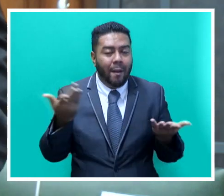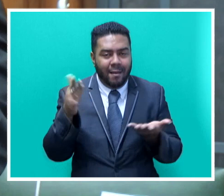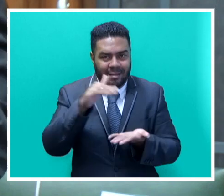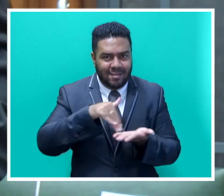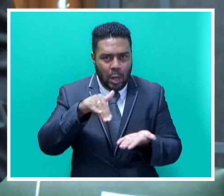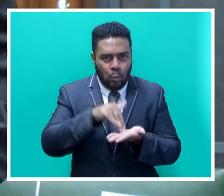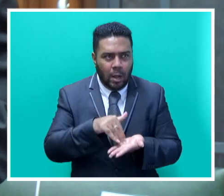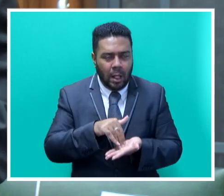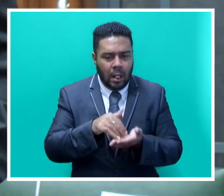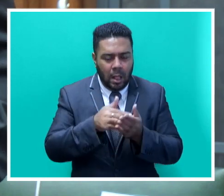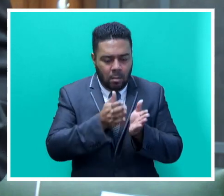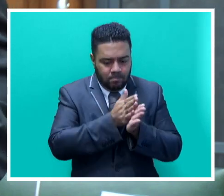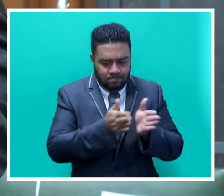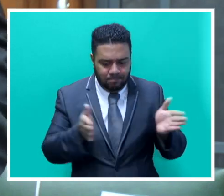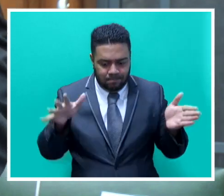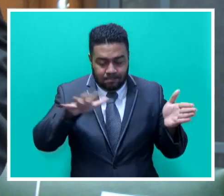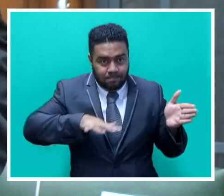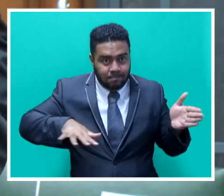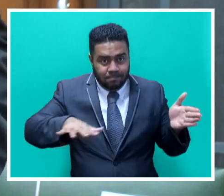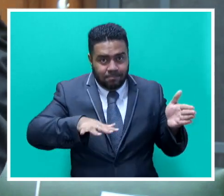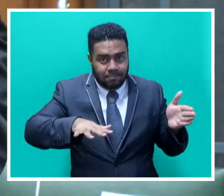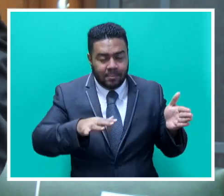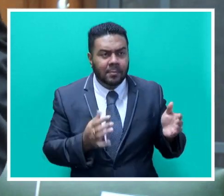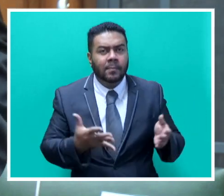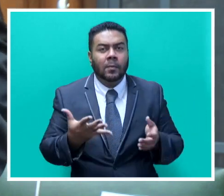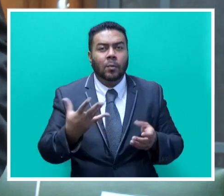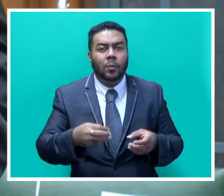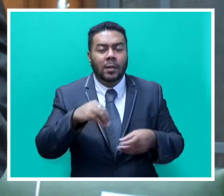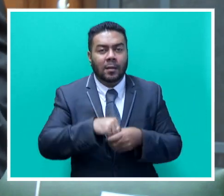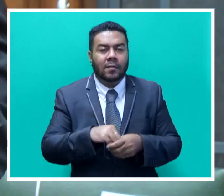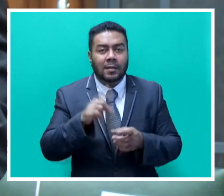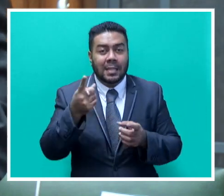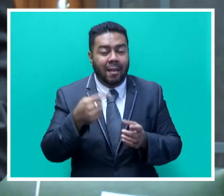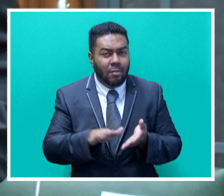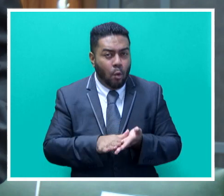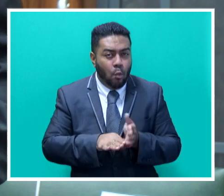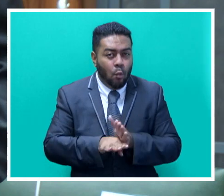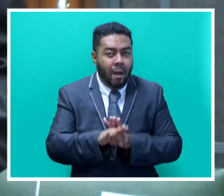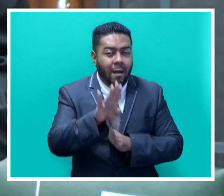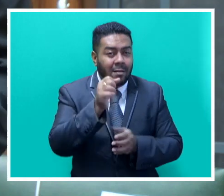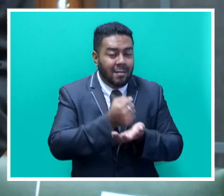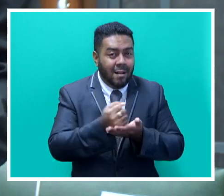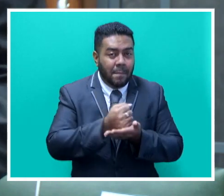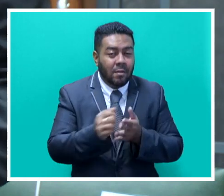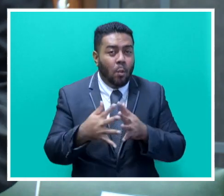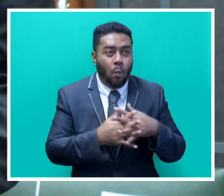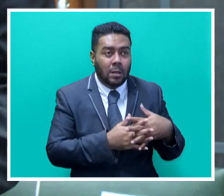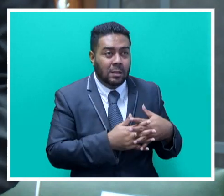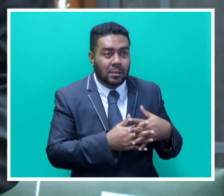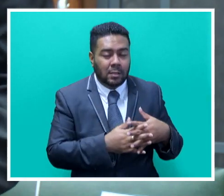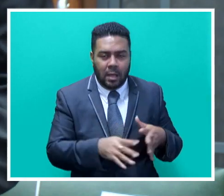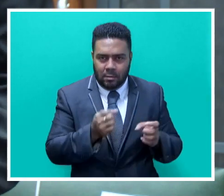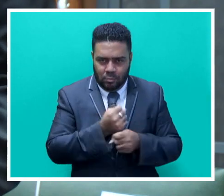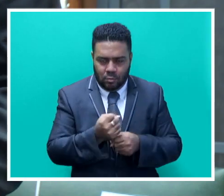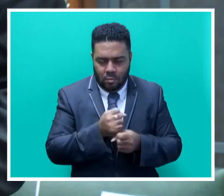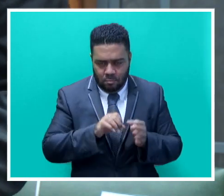test positivity of over 30%. And we are also beginning to see a rise in the Western Division, which continues to record increasing number of cases